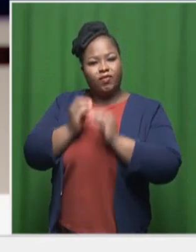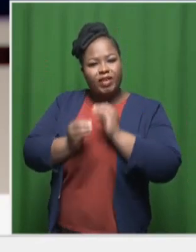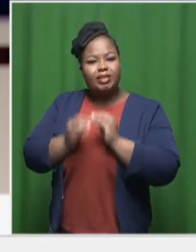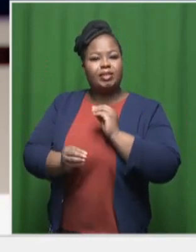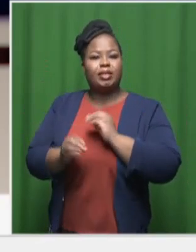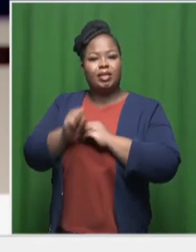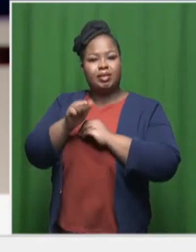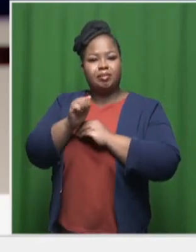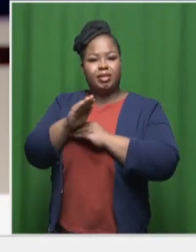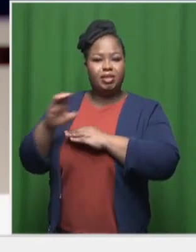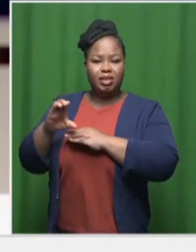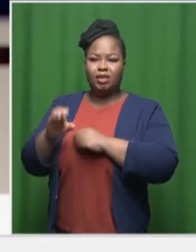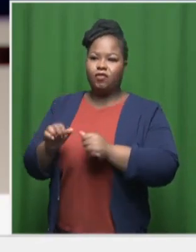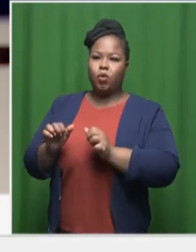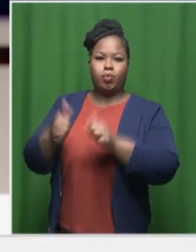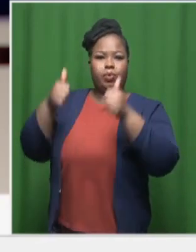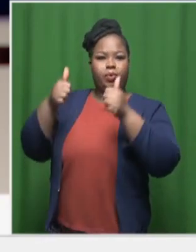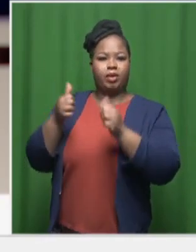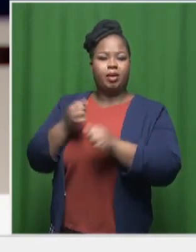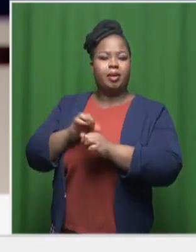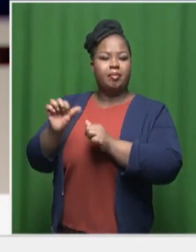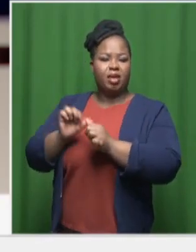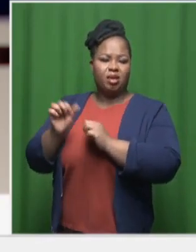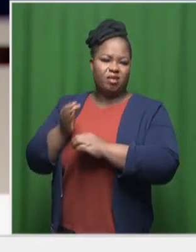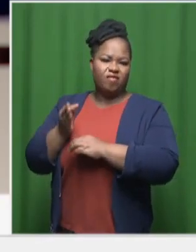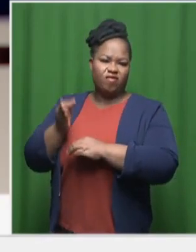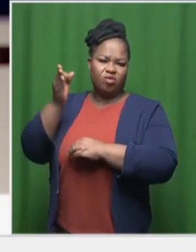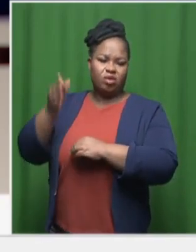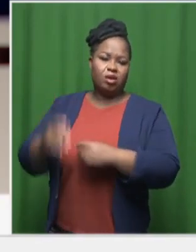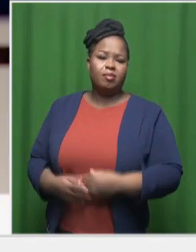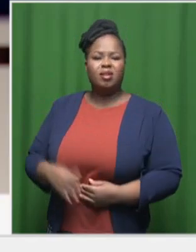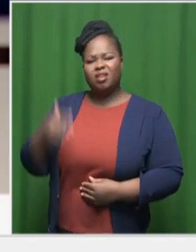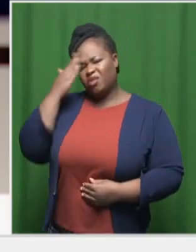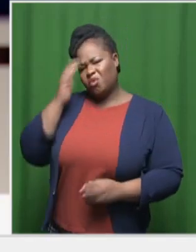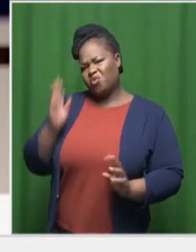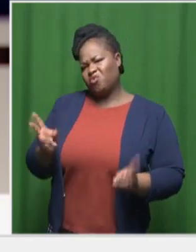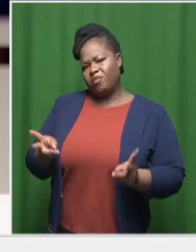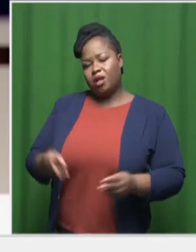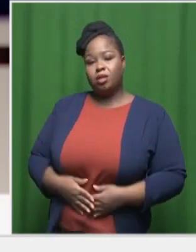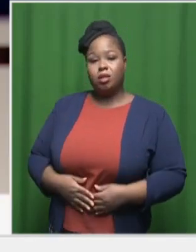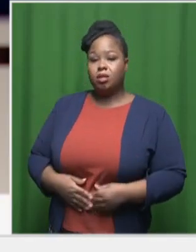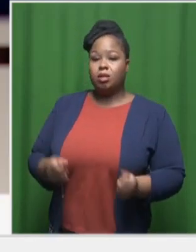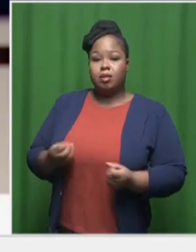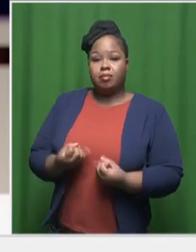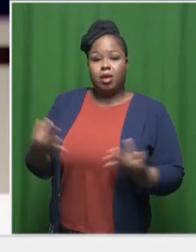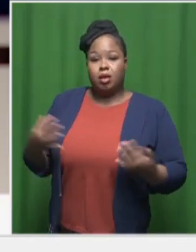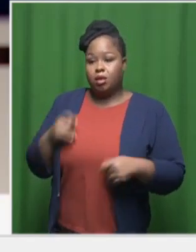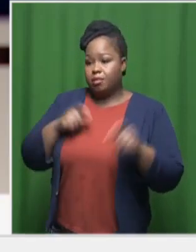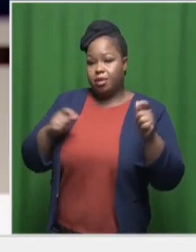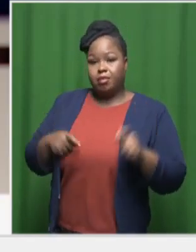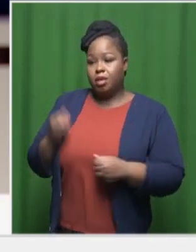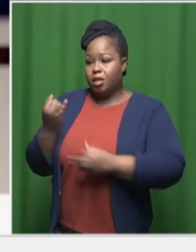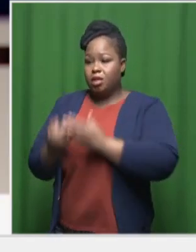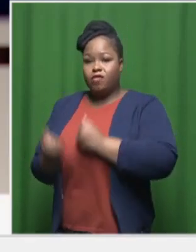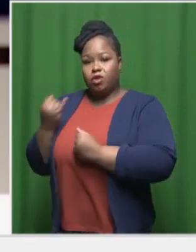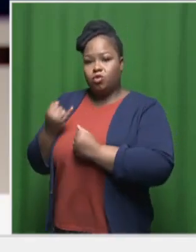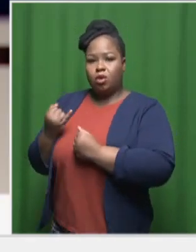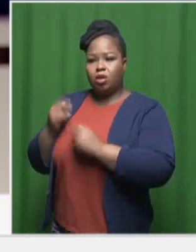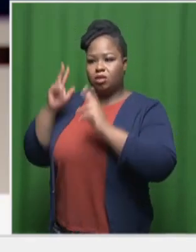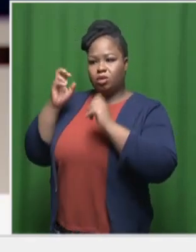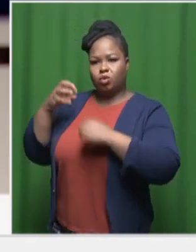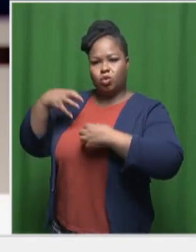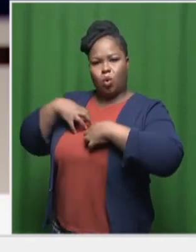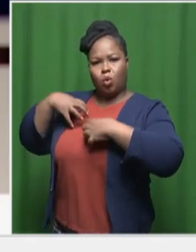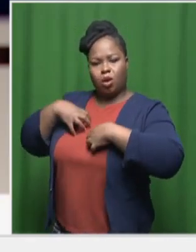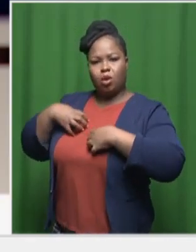And in that, it's natural, human beings will always raise issues that impact them individually or collectively. And ours was